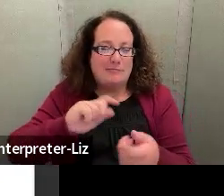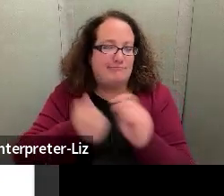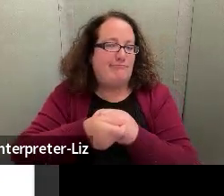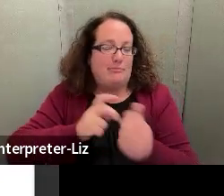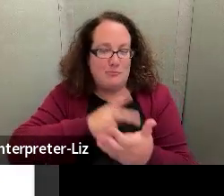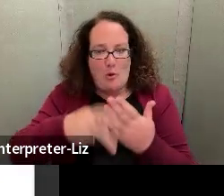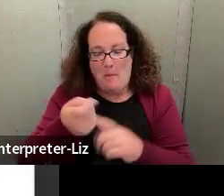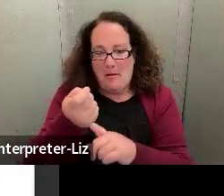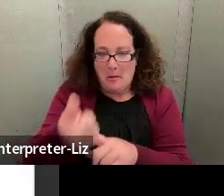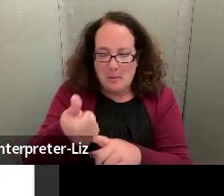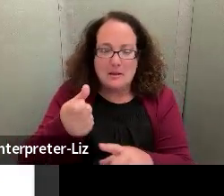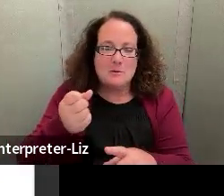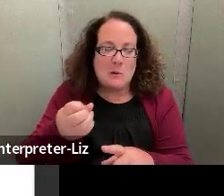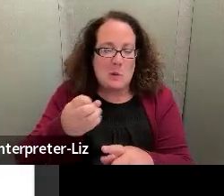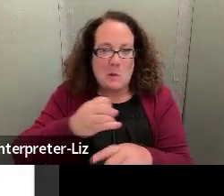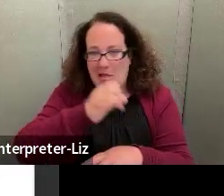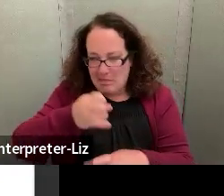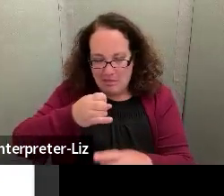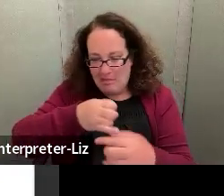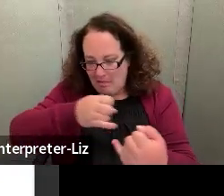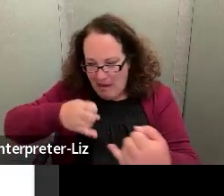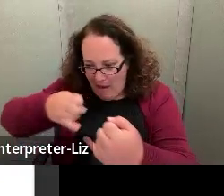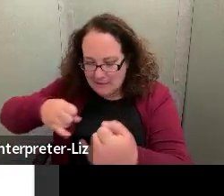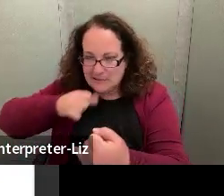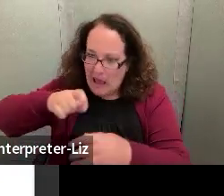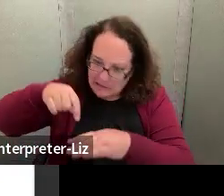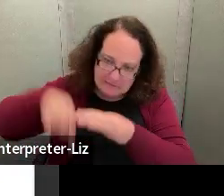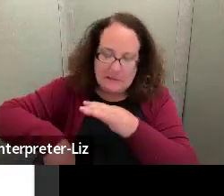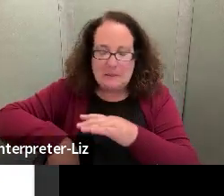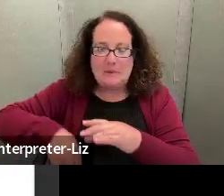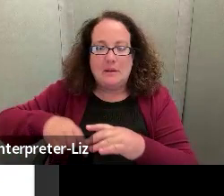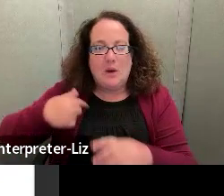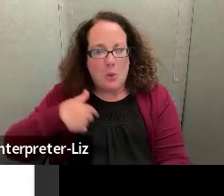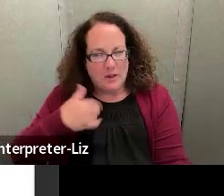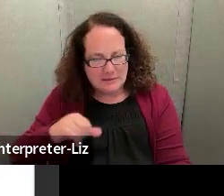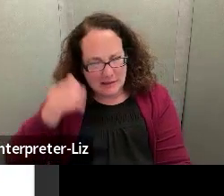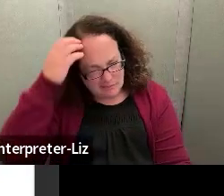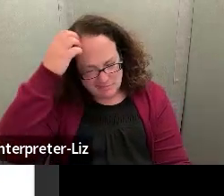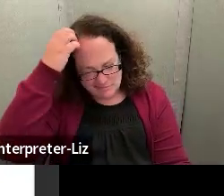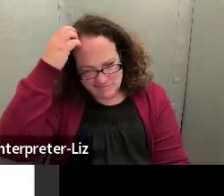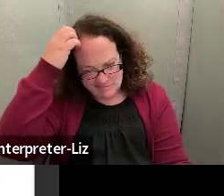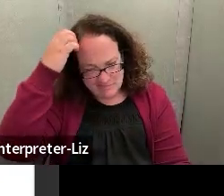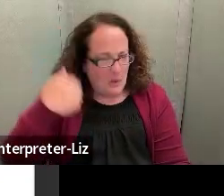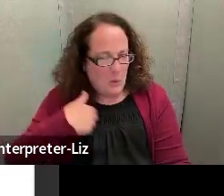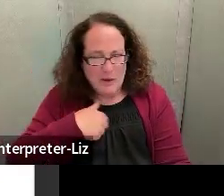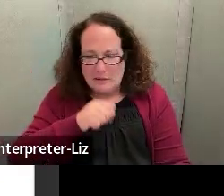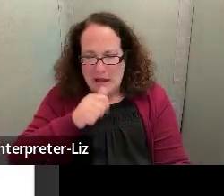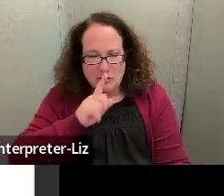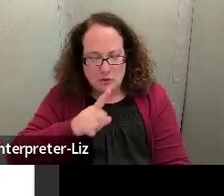so that the lines wouldn't be as deep and it wouldn't we're not even sure. We're still scratching our heads why it jumped off the